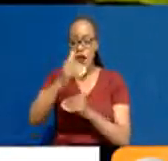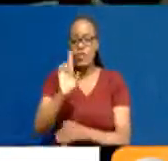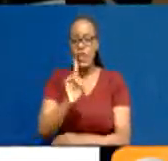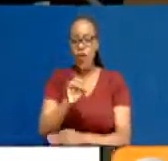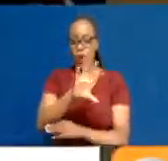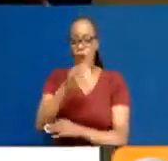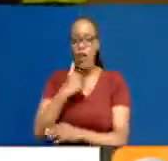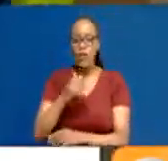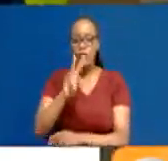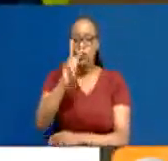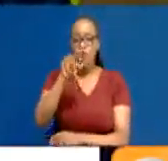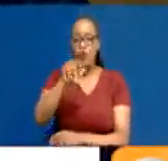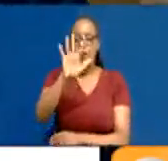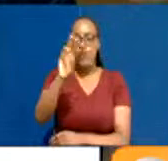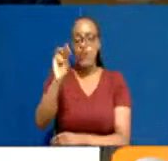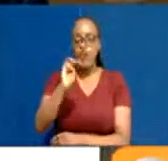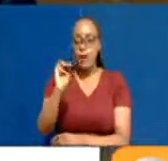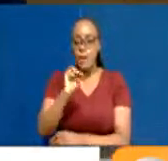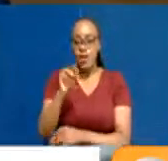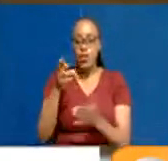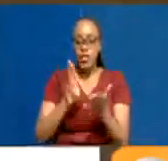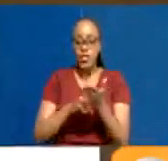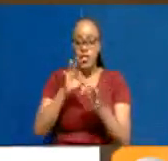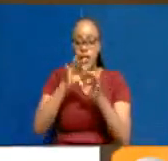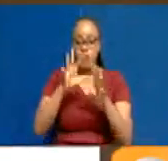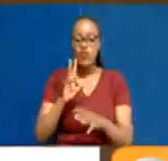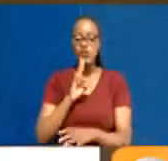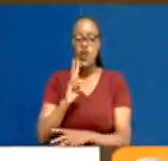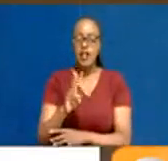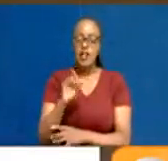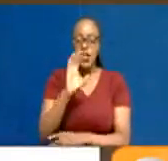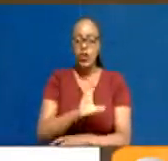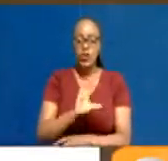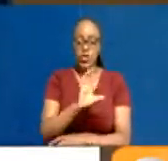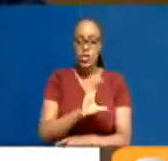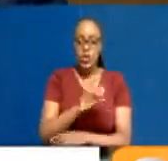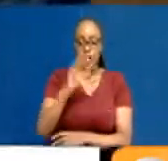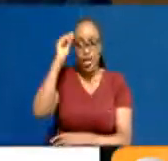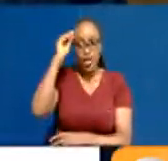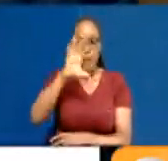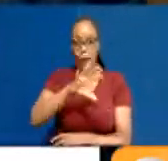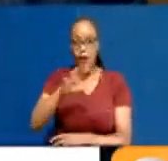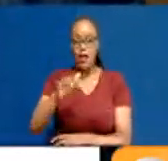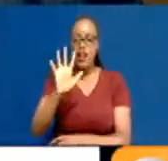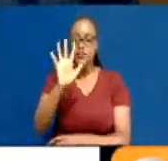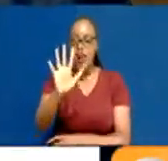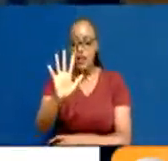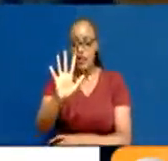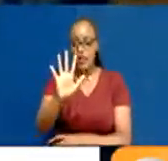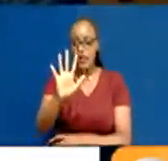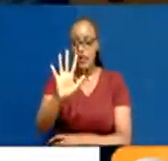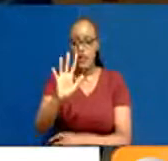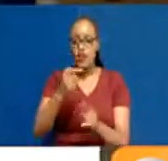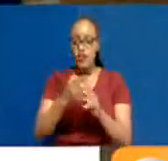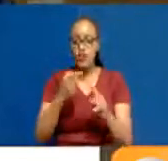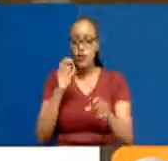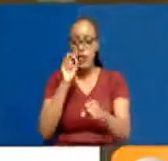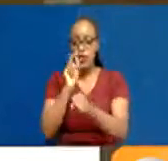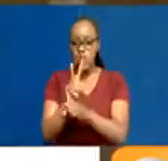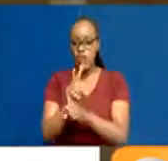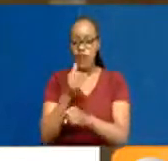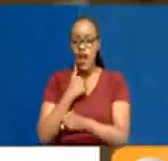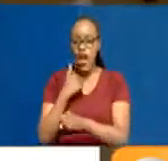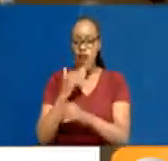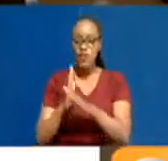that has about 2.5 million registered voters. The 12 constituencies in Kiambu County, 5 of them out of 12 have more